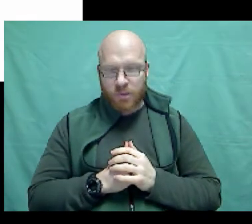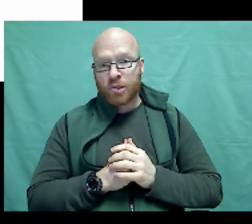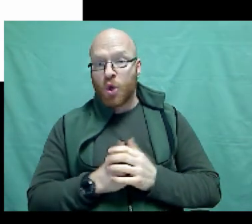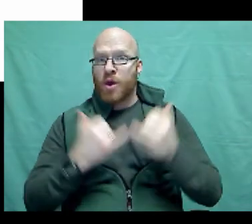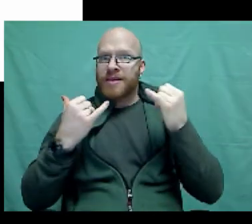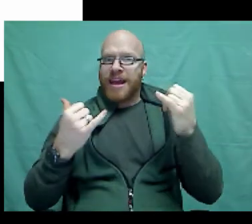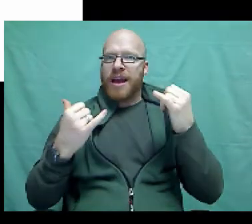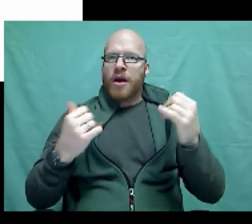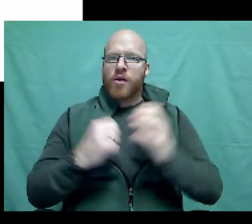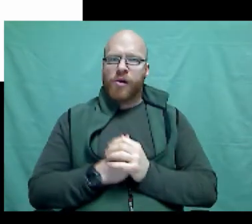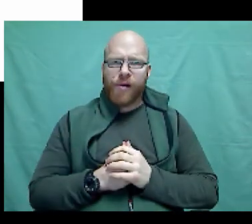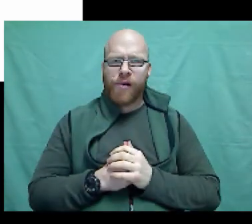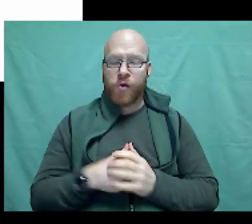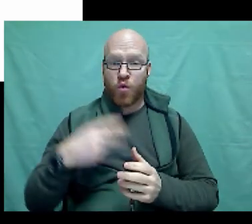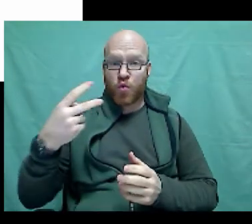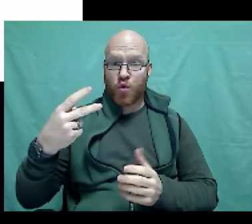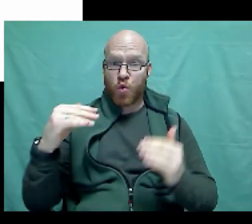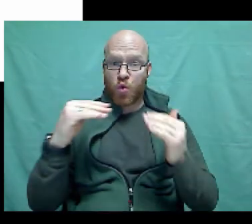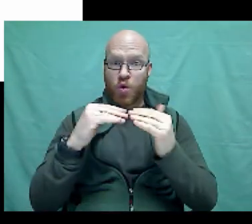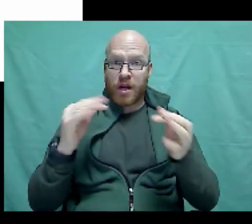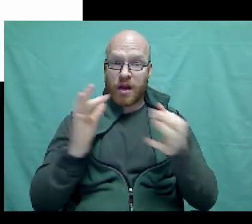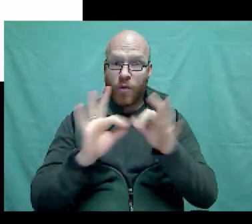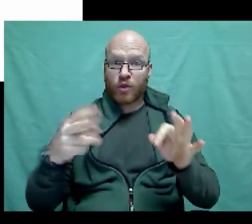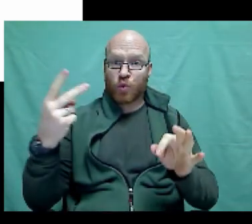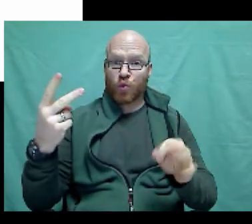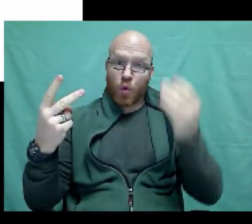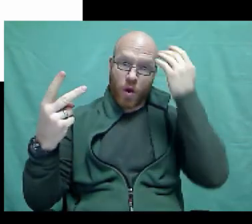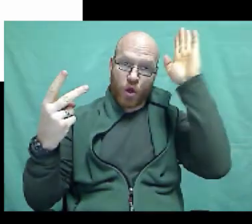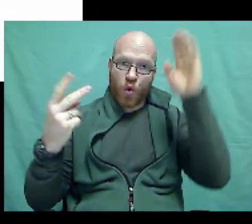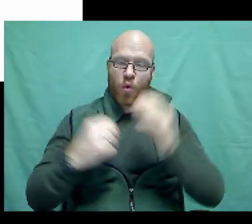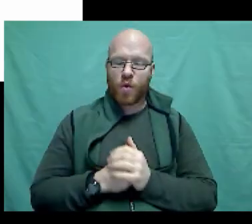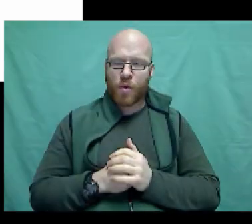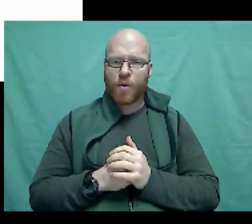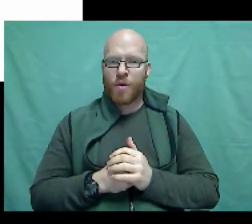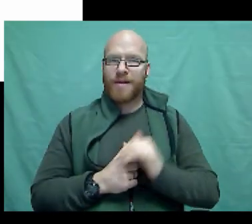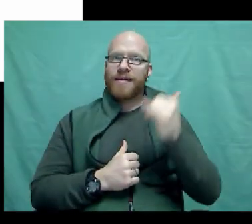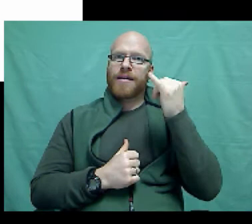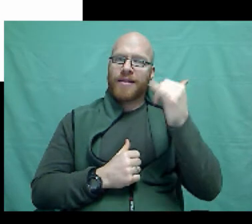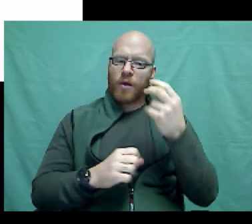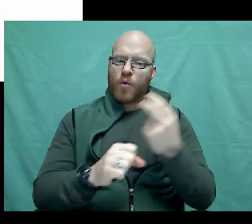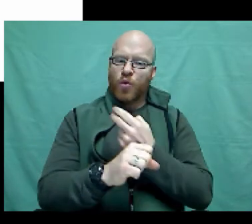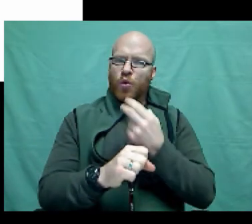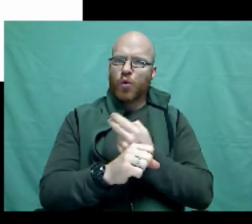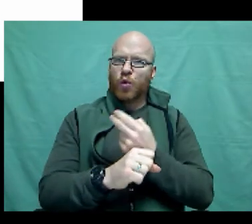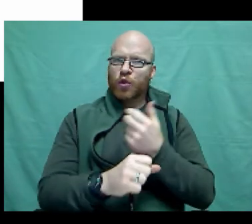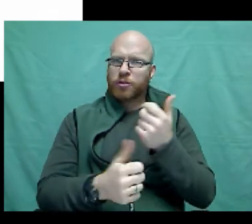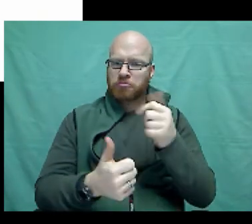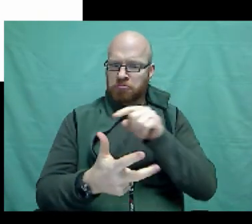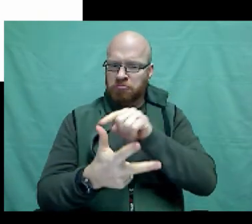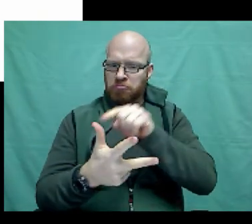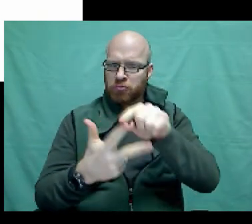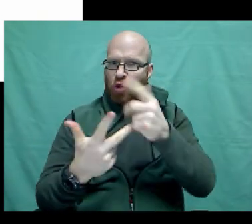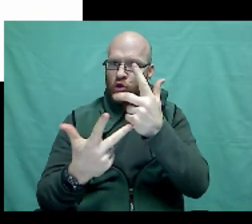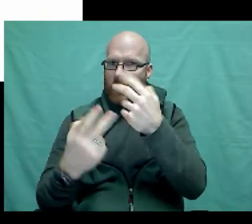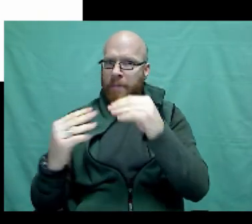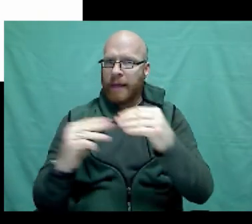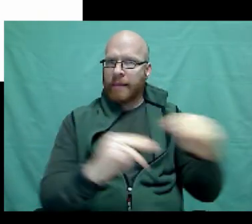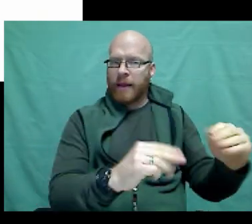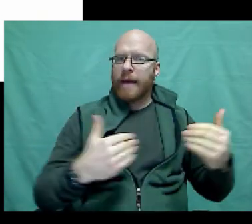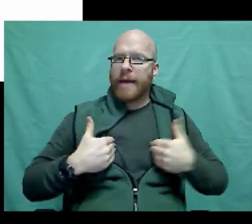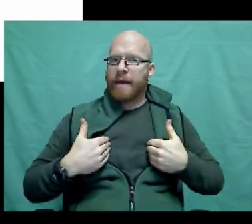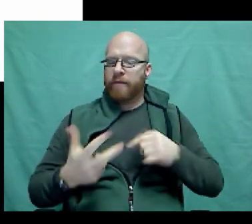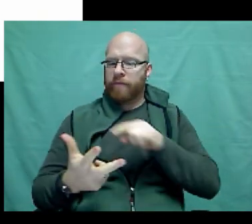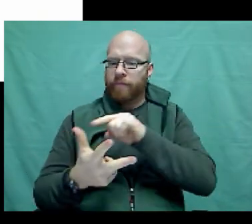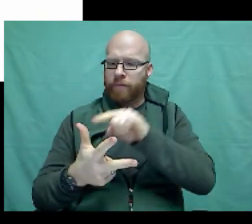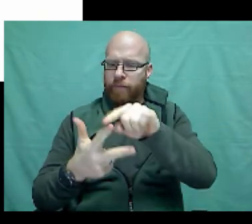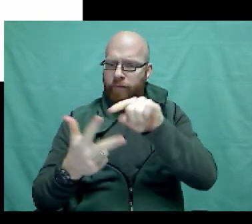from their ticket sales that evening at that game. Okay. Now we have two equations and